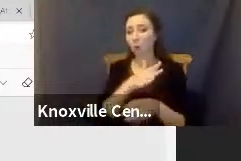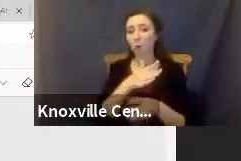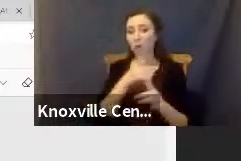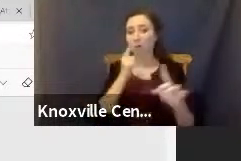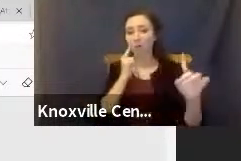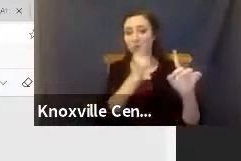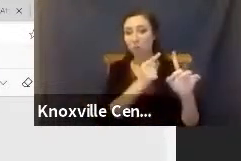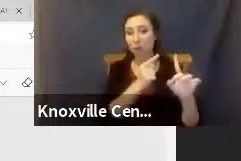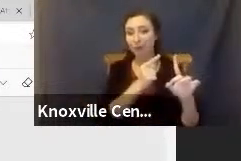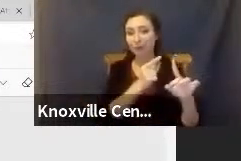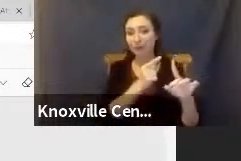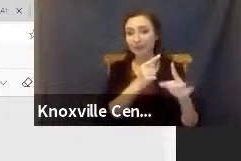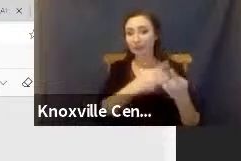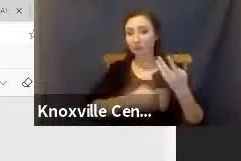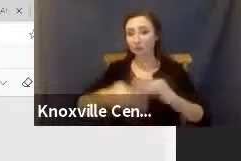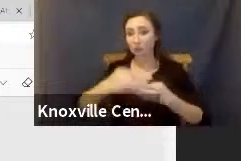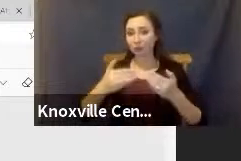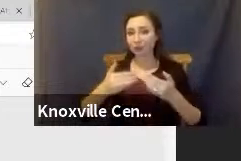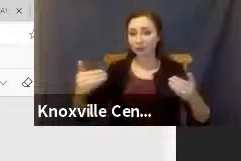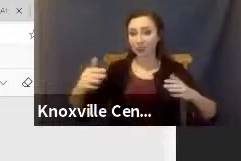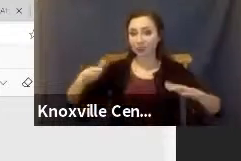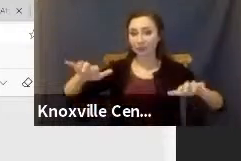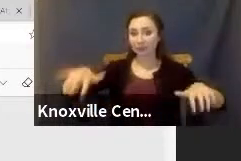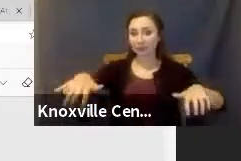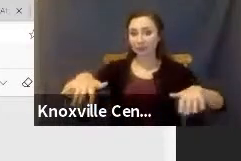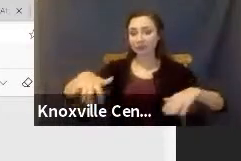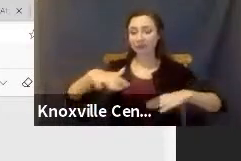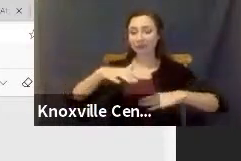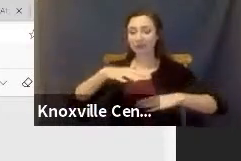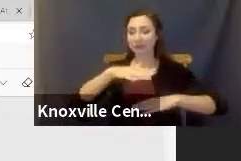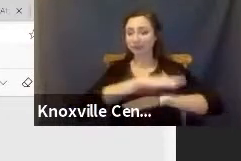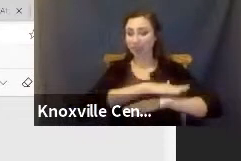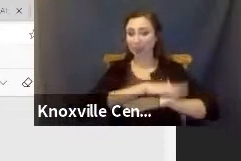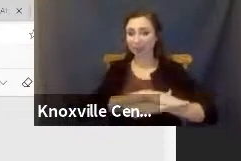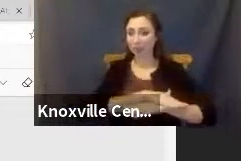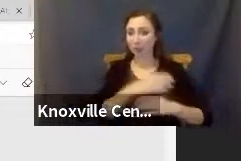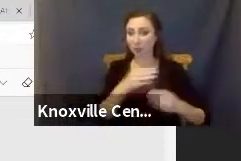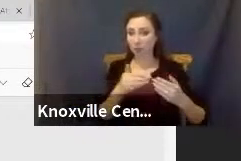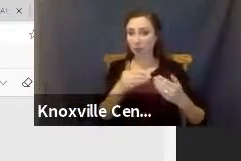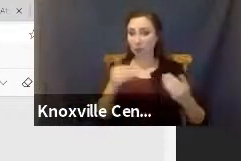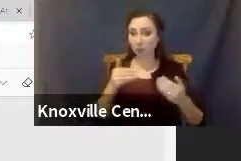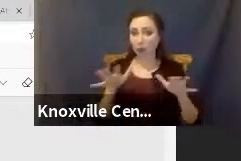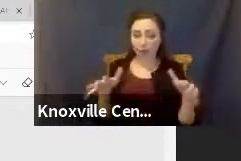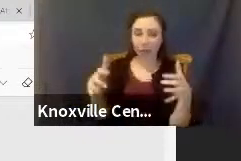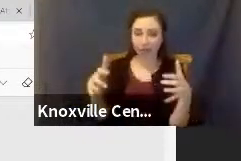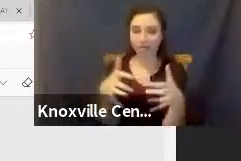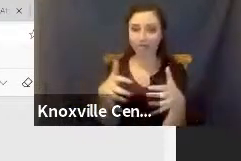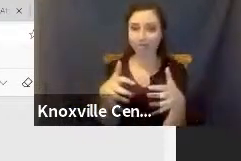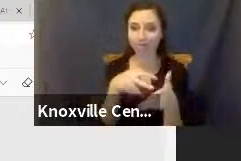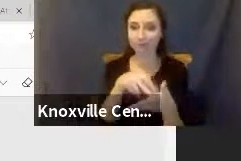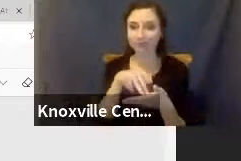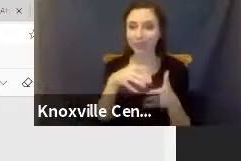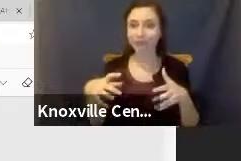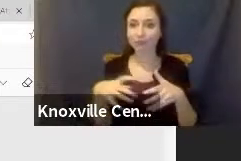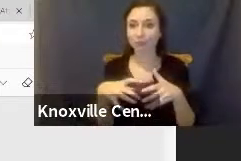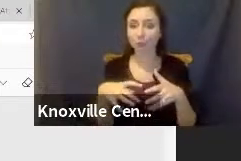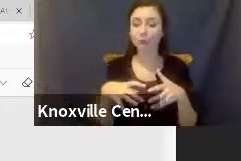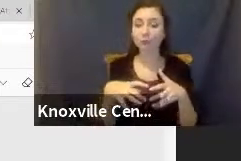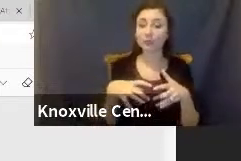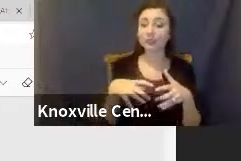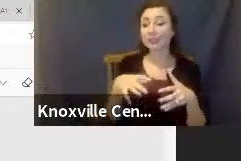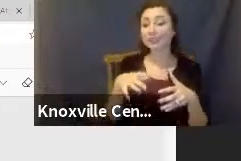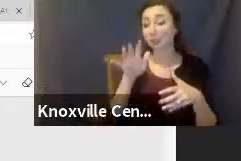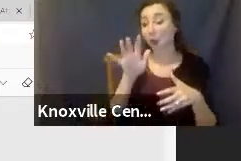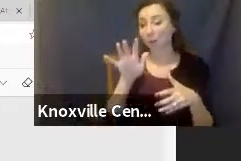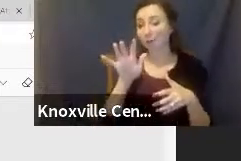distancing at a table versus a lot of people bunching in a group. Now, this does get us back to what is a